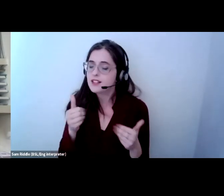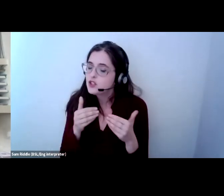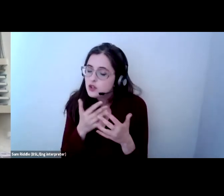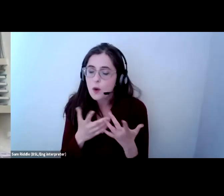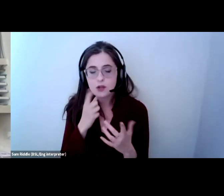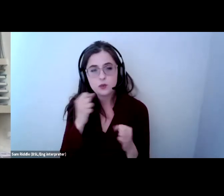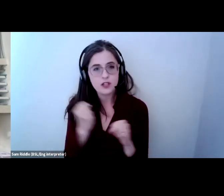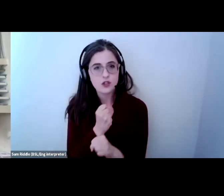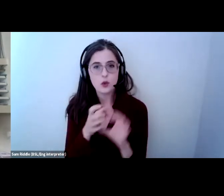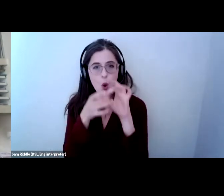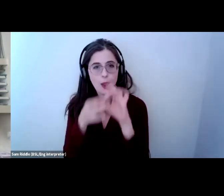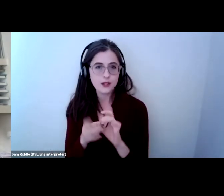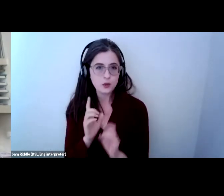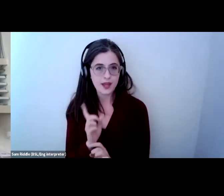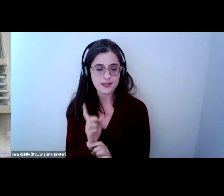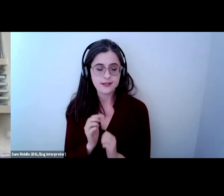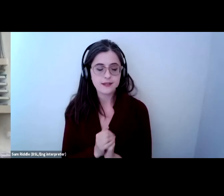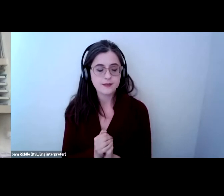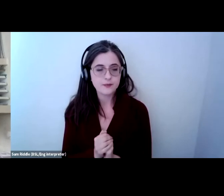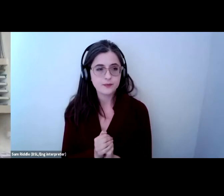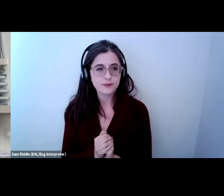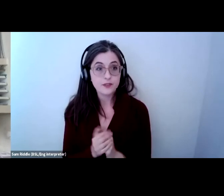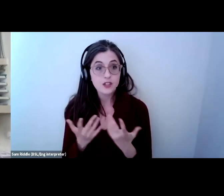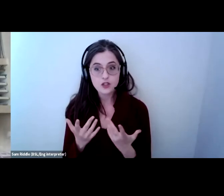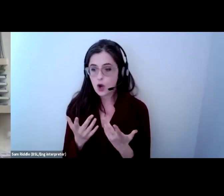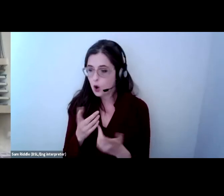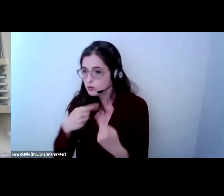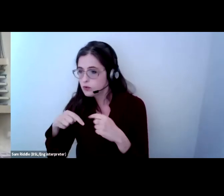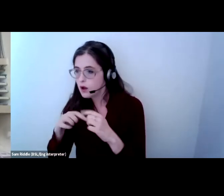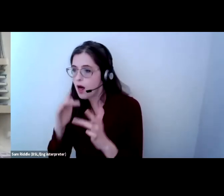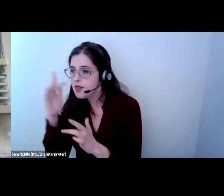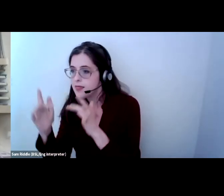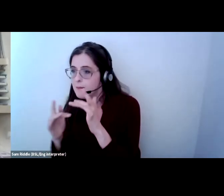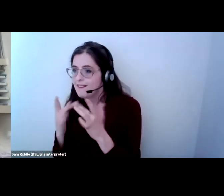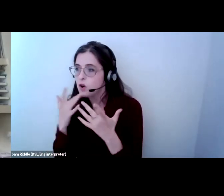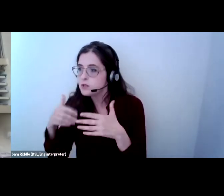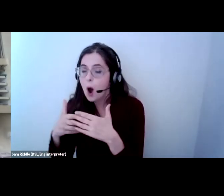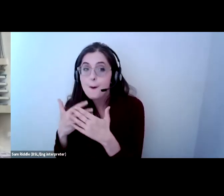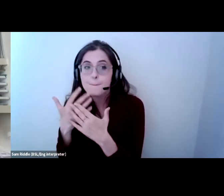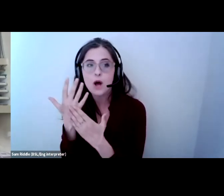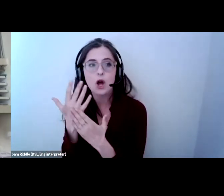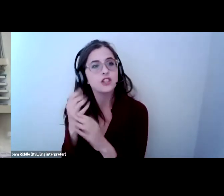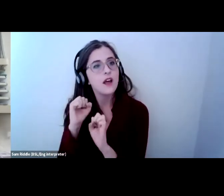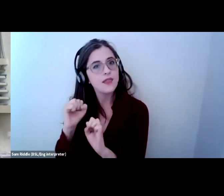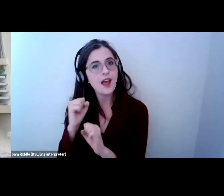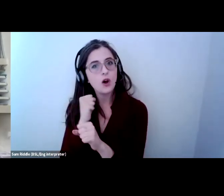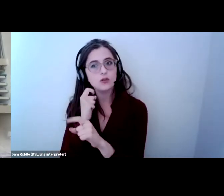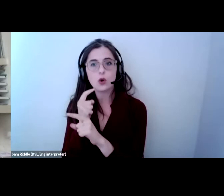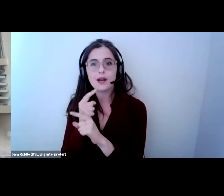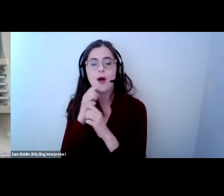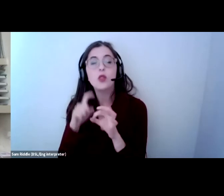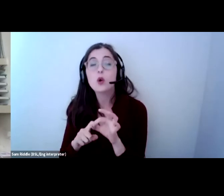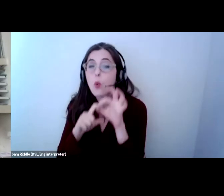that. The platforms that I'm seeing emerge are really all talking about the quality of what they want to